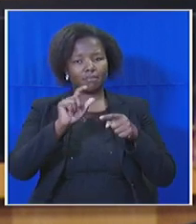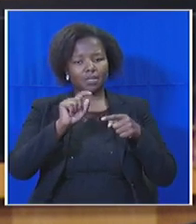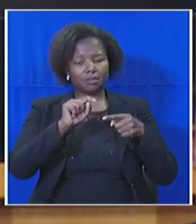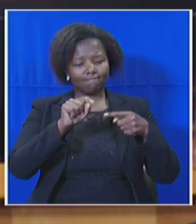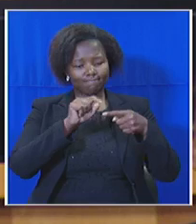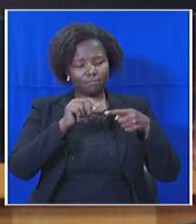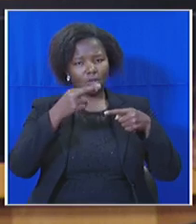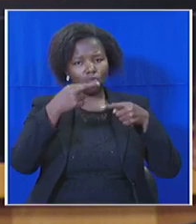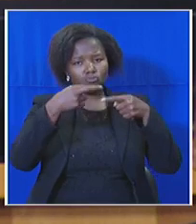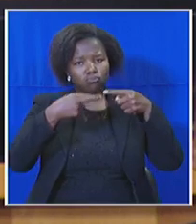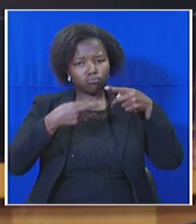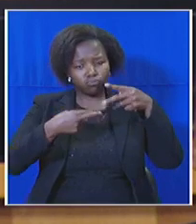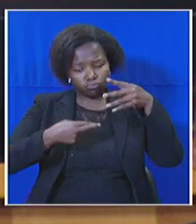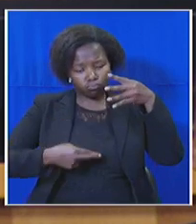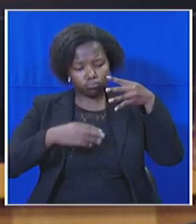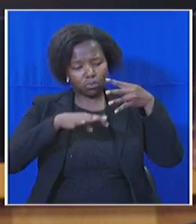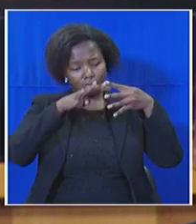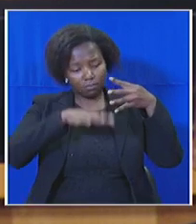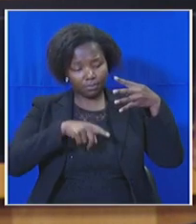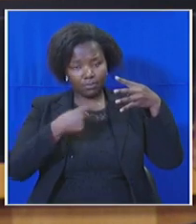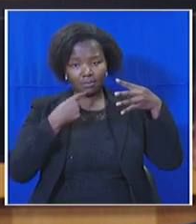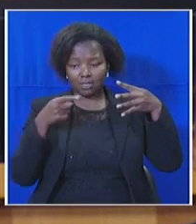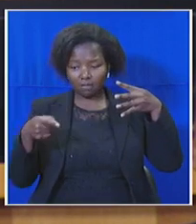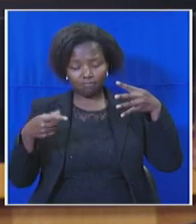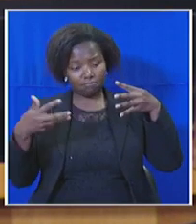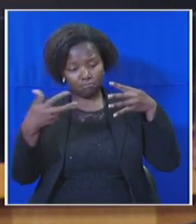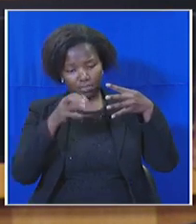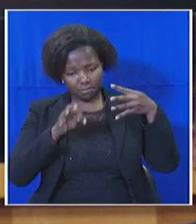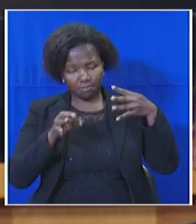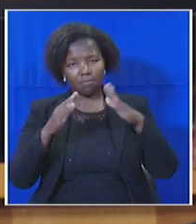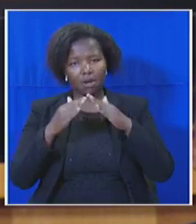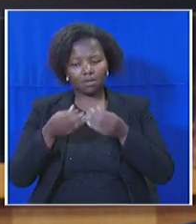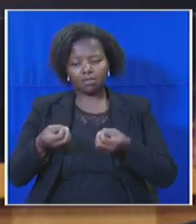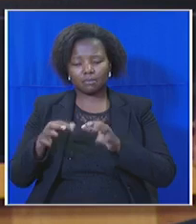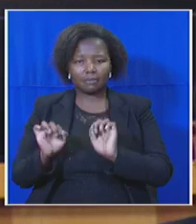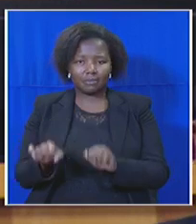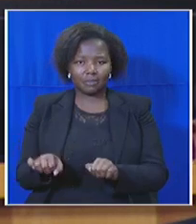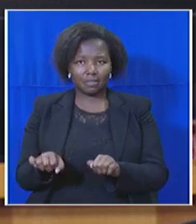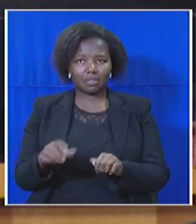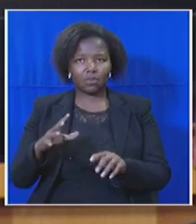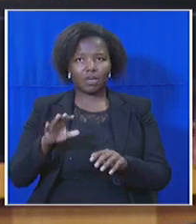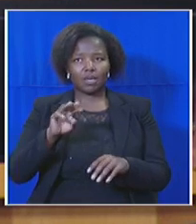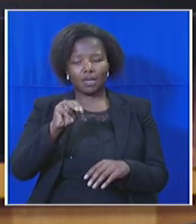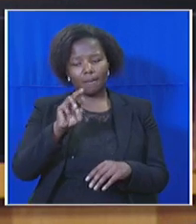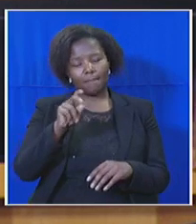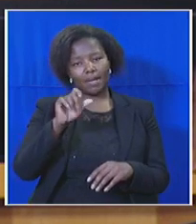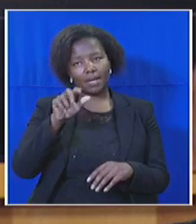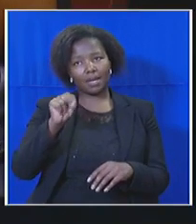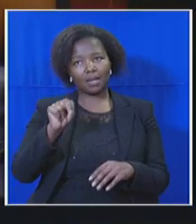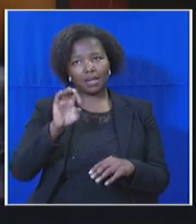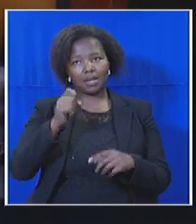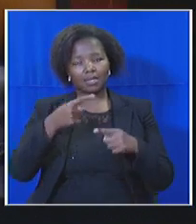will ensure that the mine workers will benefit from the housing units at Marikana Extension 2. I thank you, Deputy Speaker.